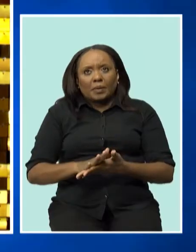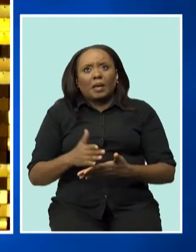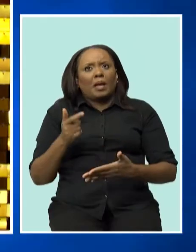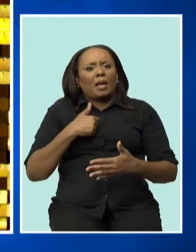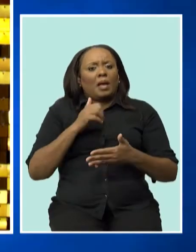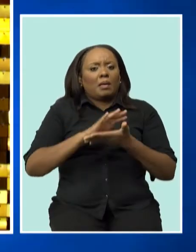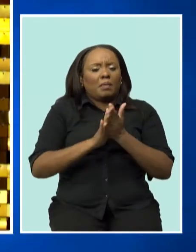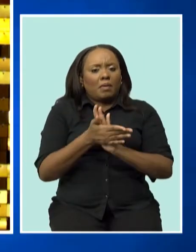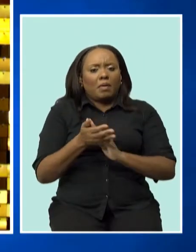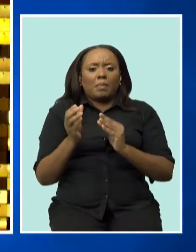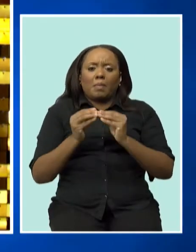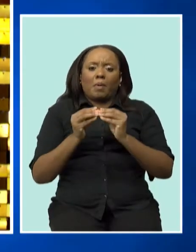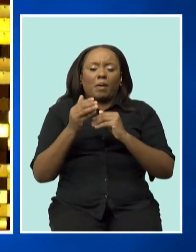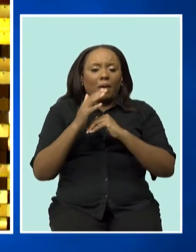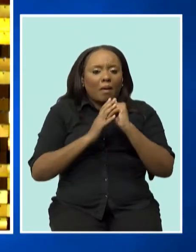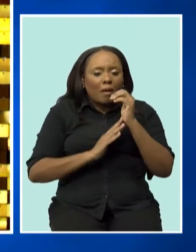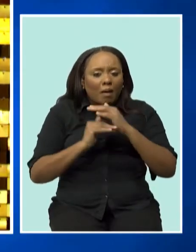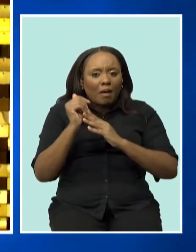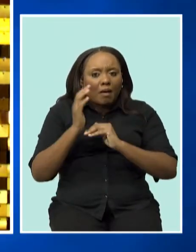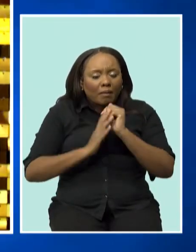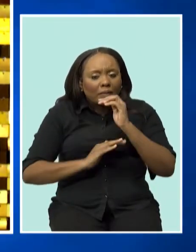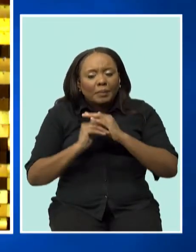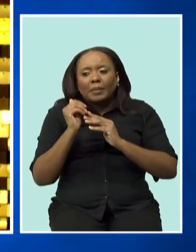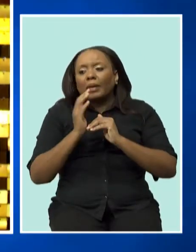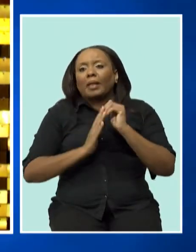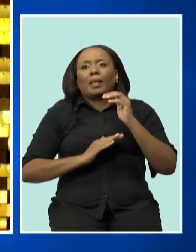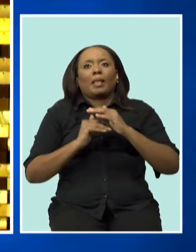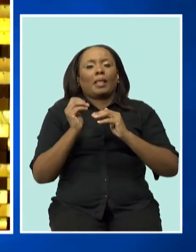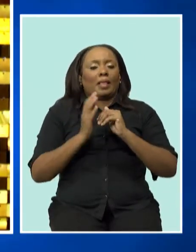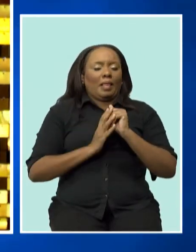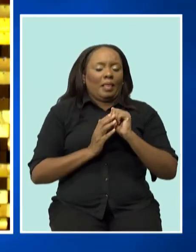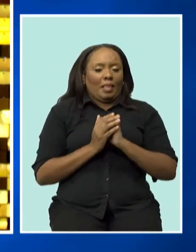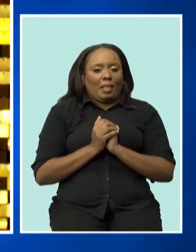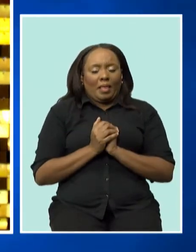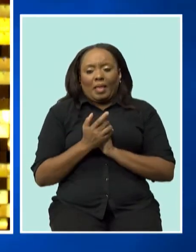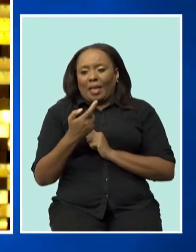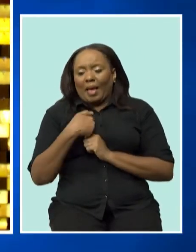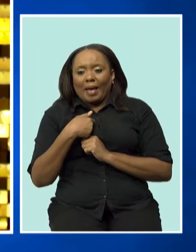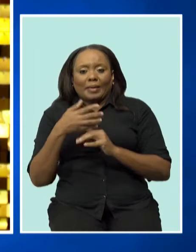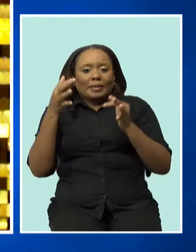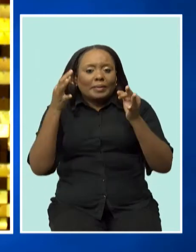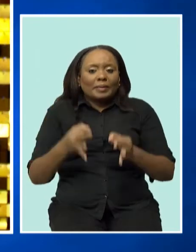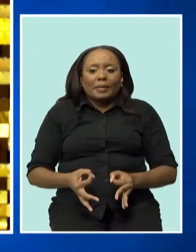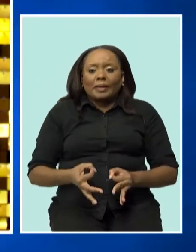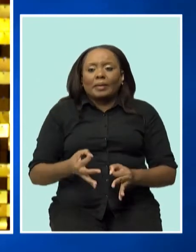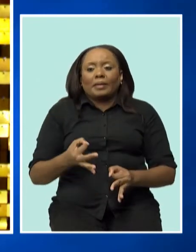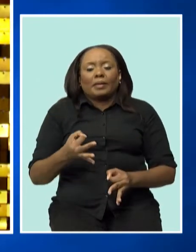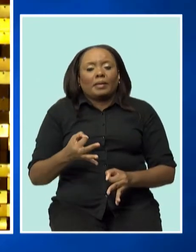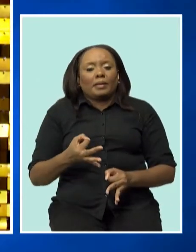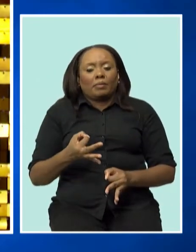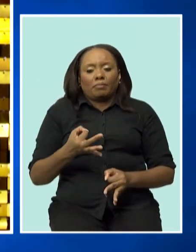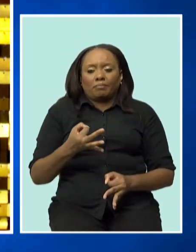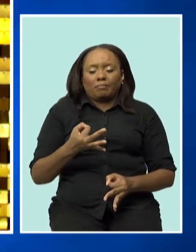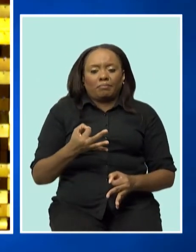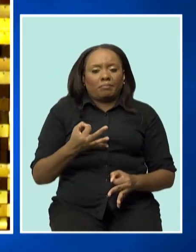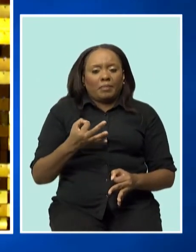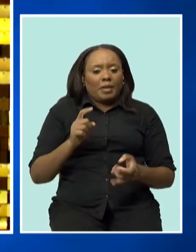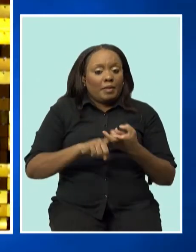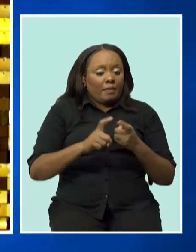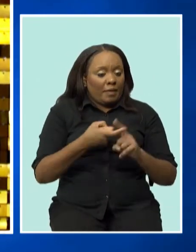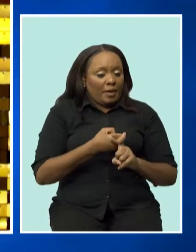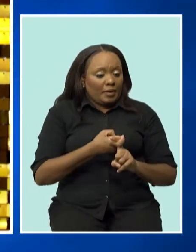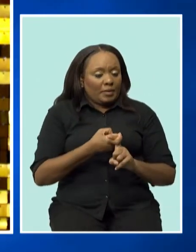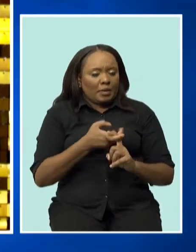while making new friends, I chose the path and type of friends who wanted to be